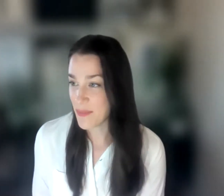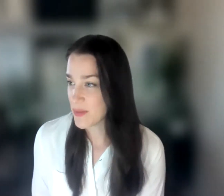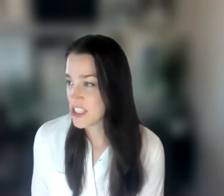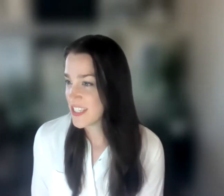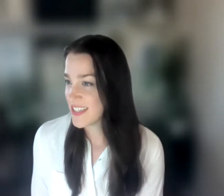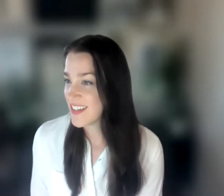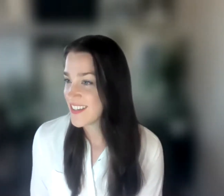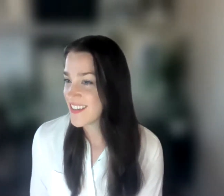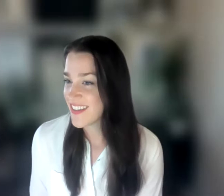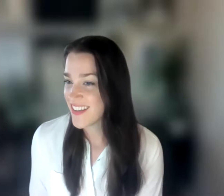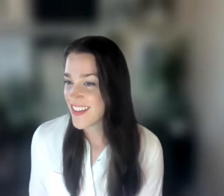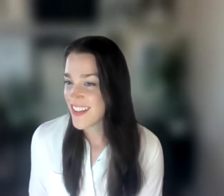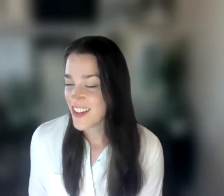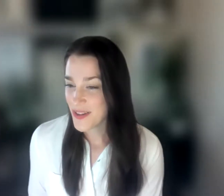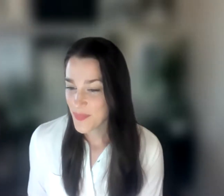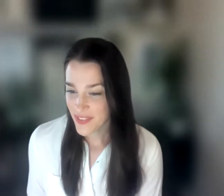I had my question